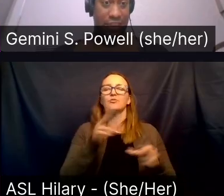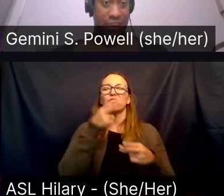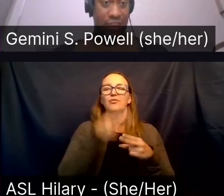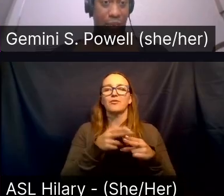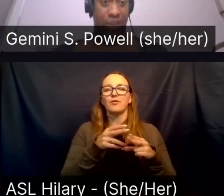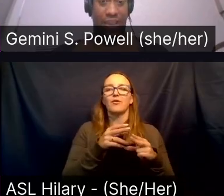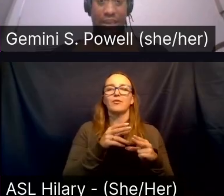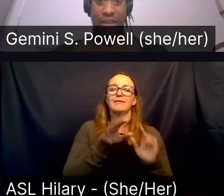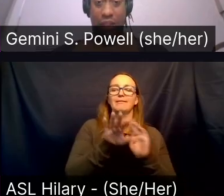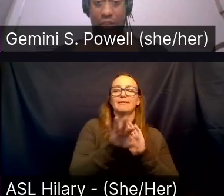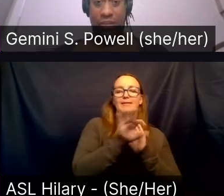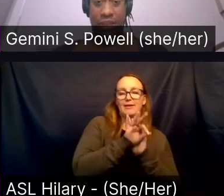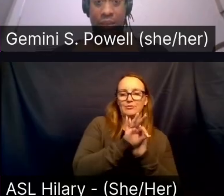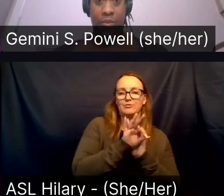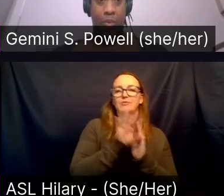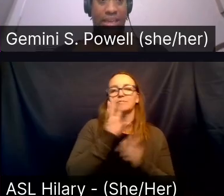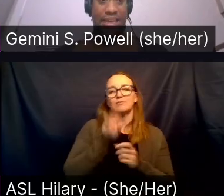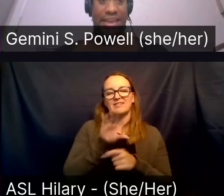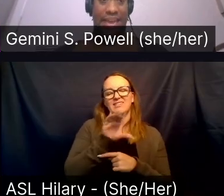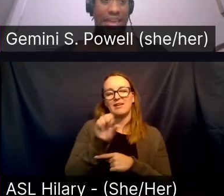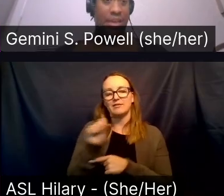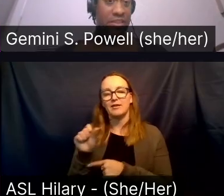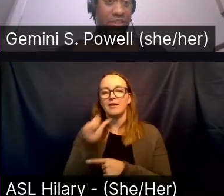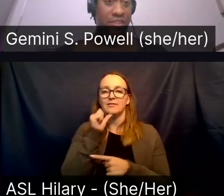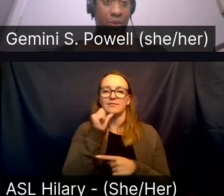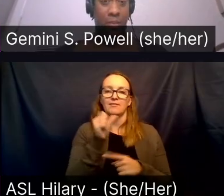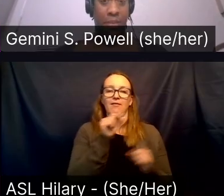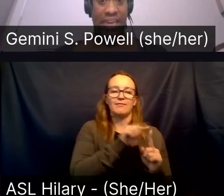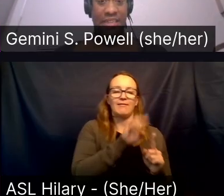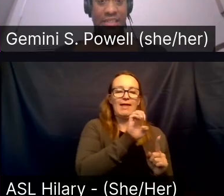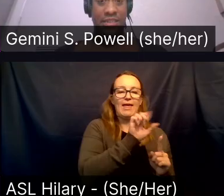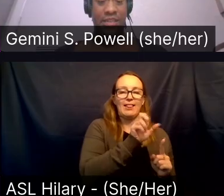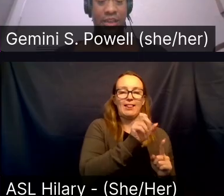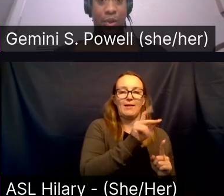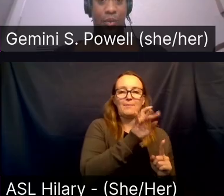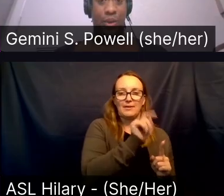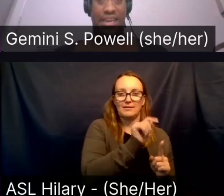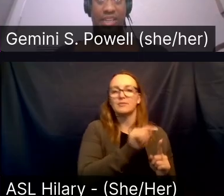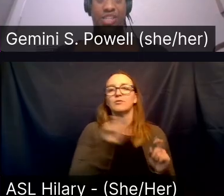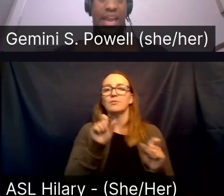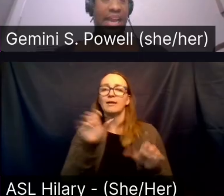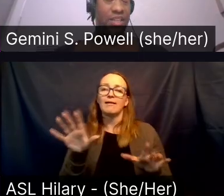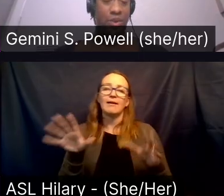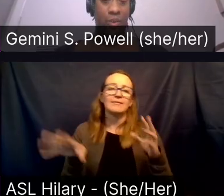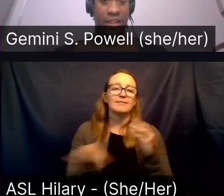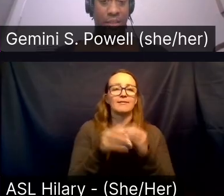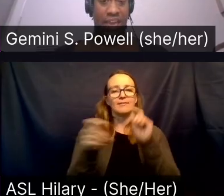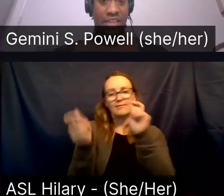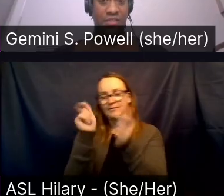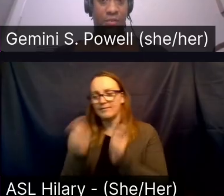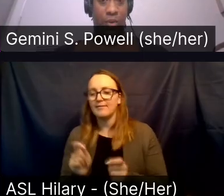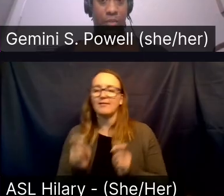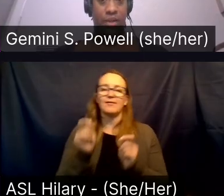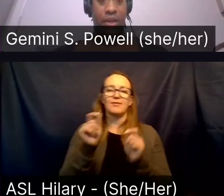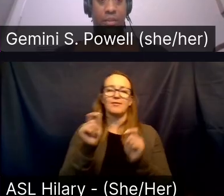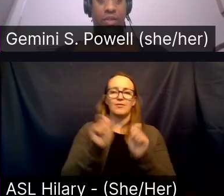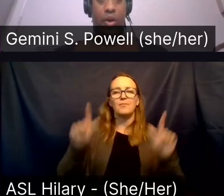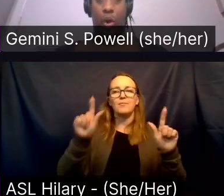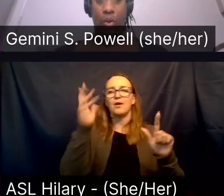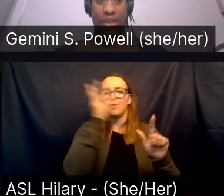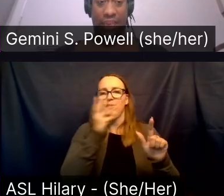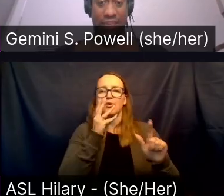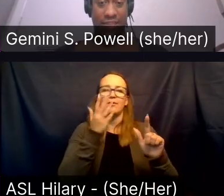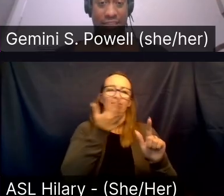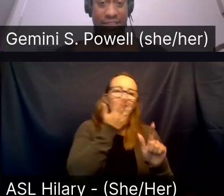elements. We can color them, we can add images to our pages, we can change the way the page is formed, but